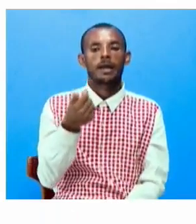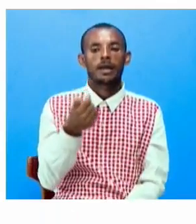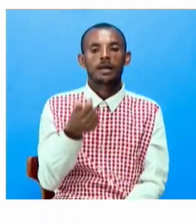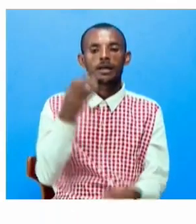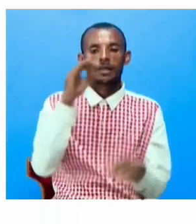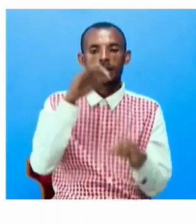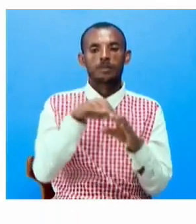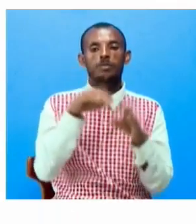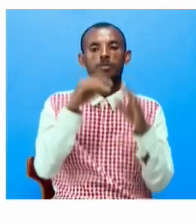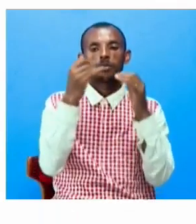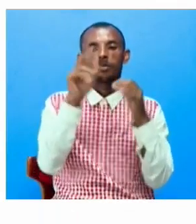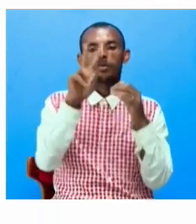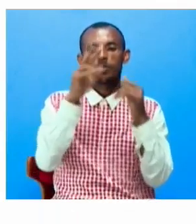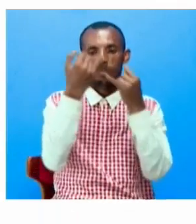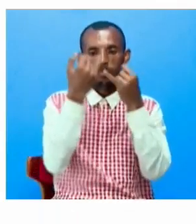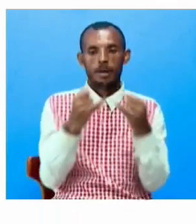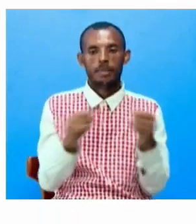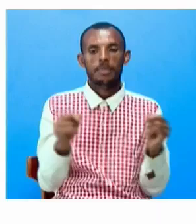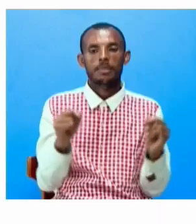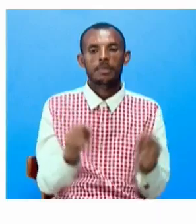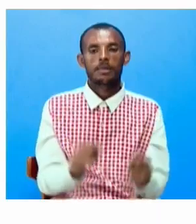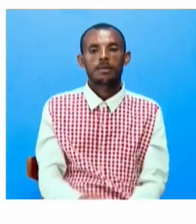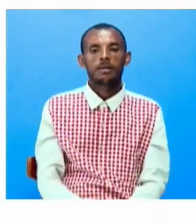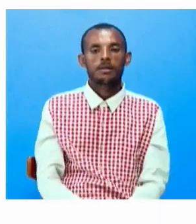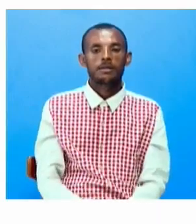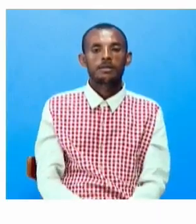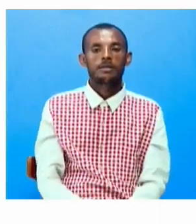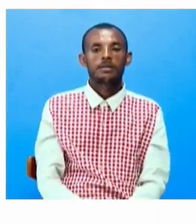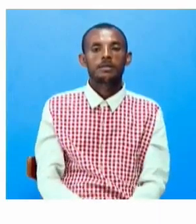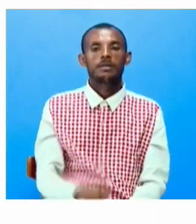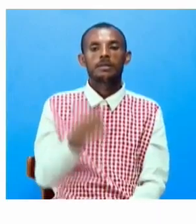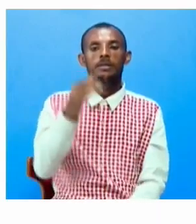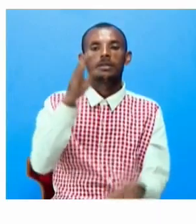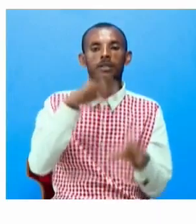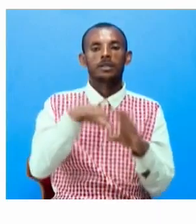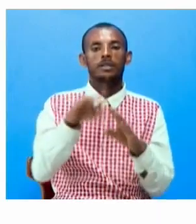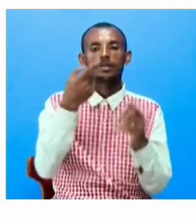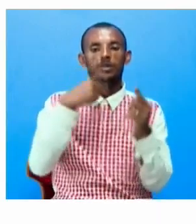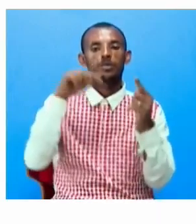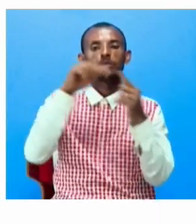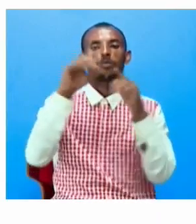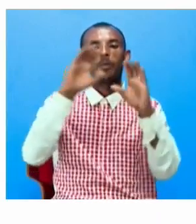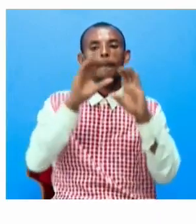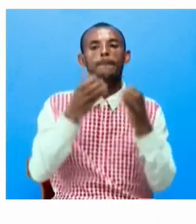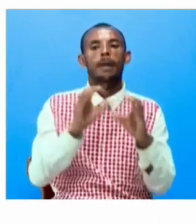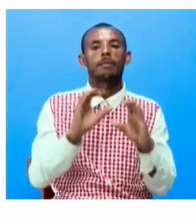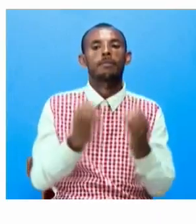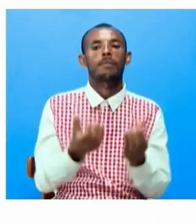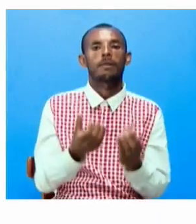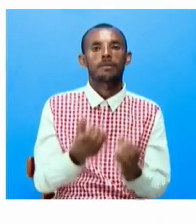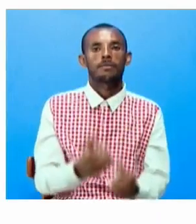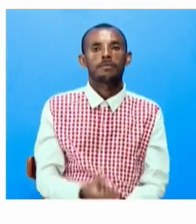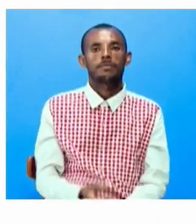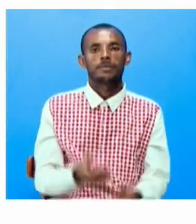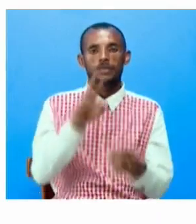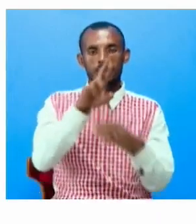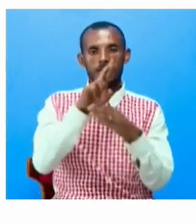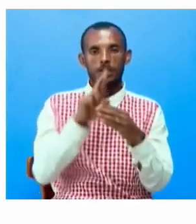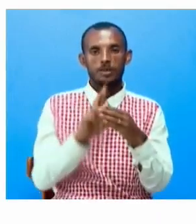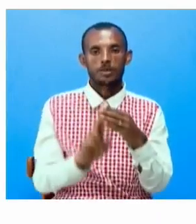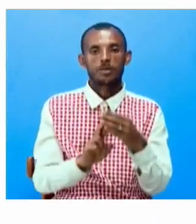into parts. This is the ratio of in 2 parts. In the